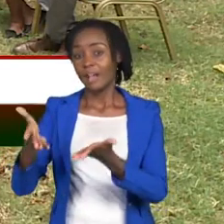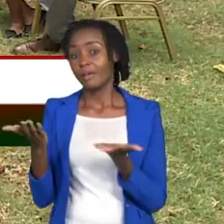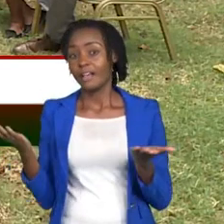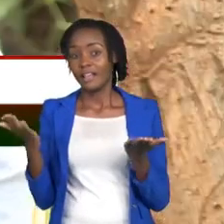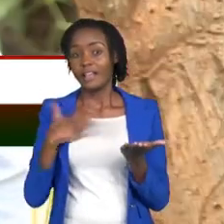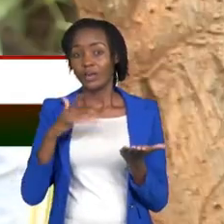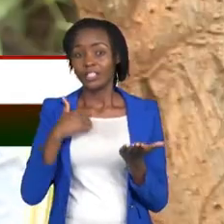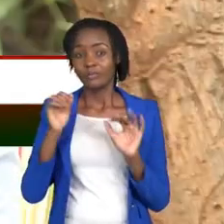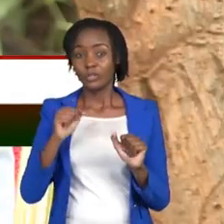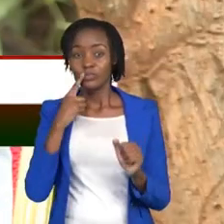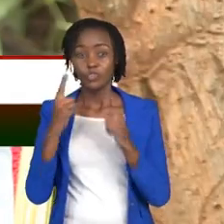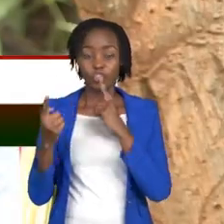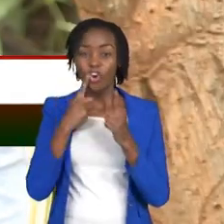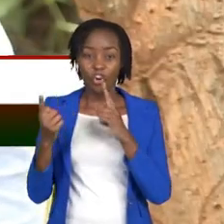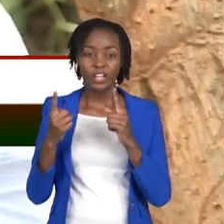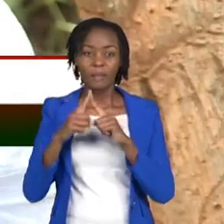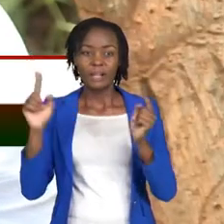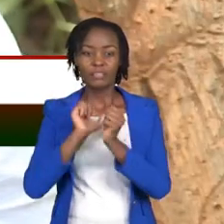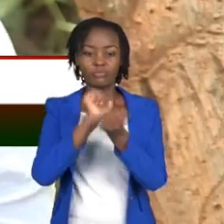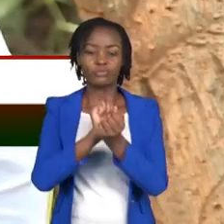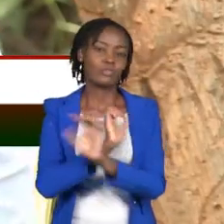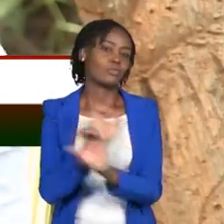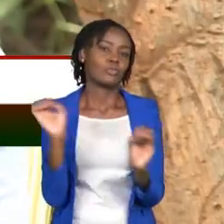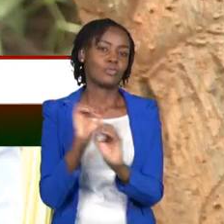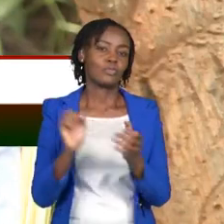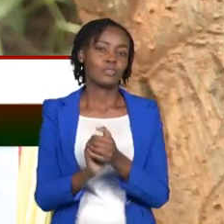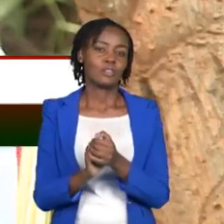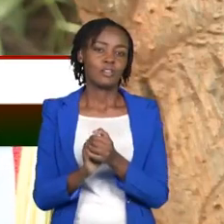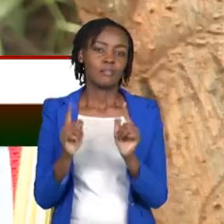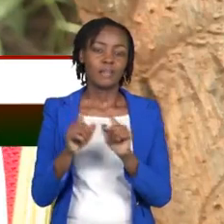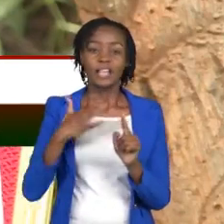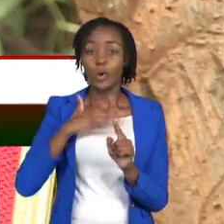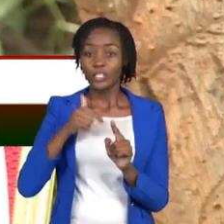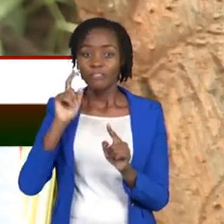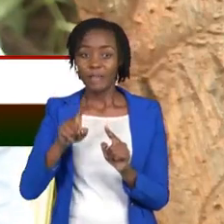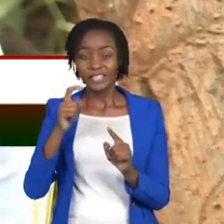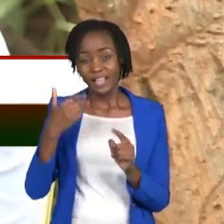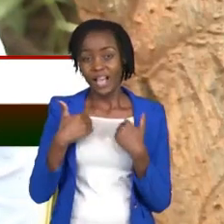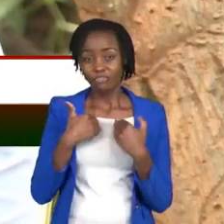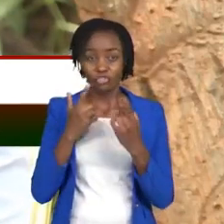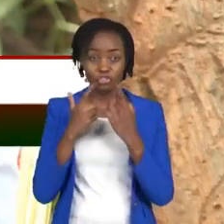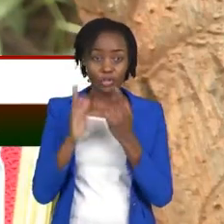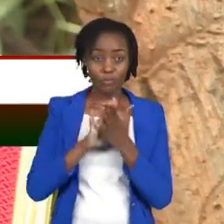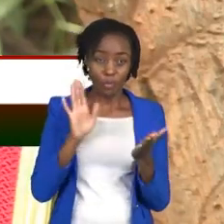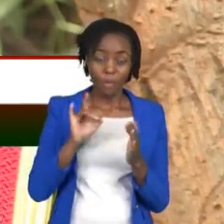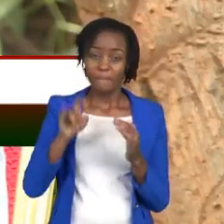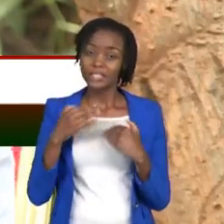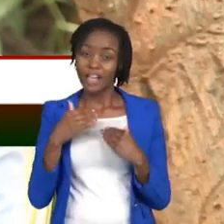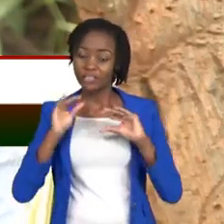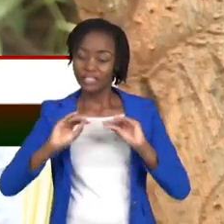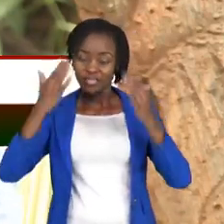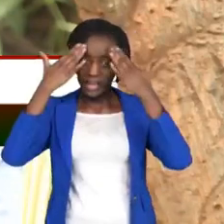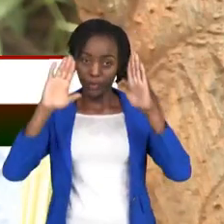almost anything and not get locked. Well, we appreciate that, but there's still more. We still need to speak more. We still need to create more awareness about